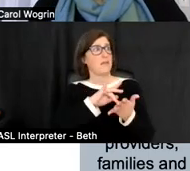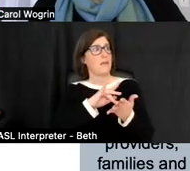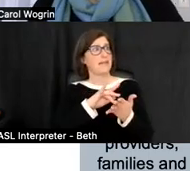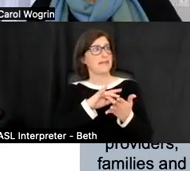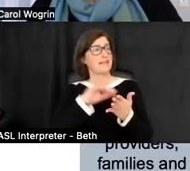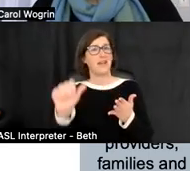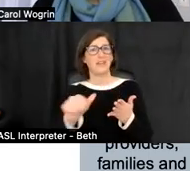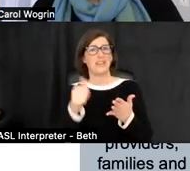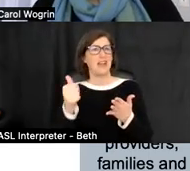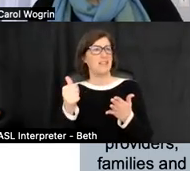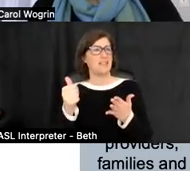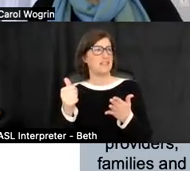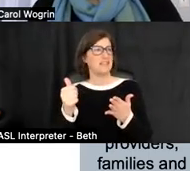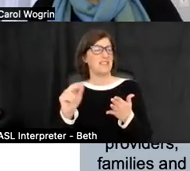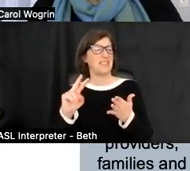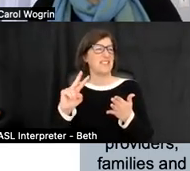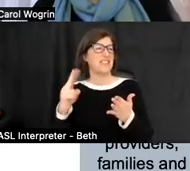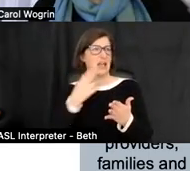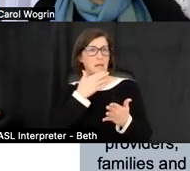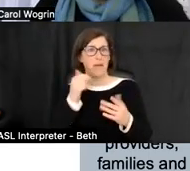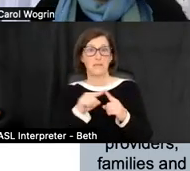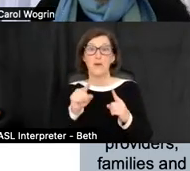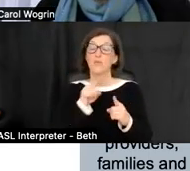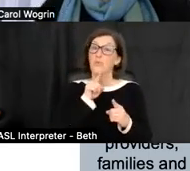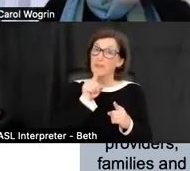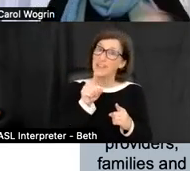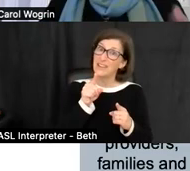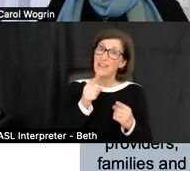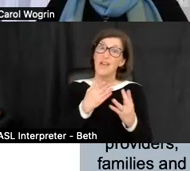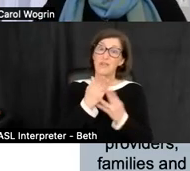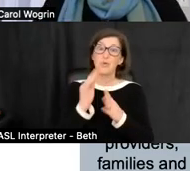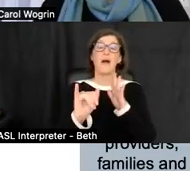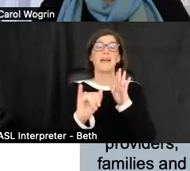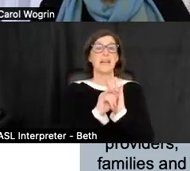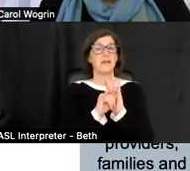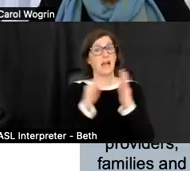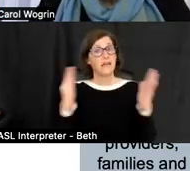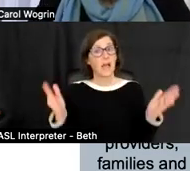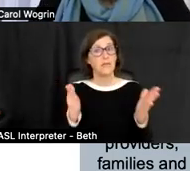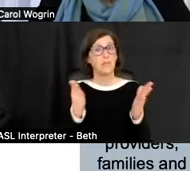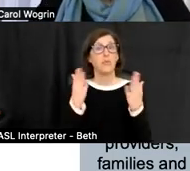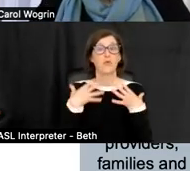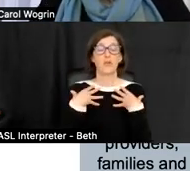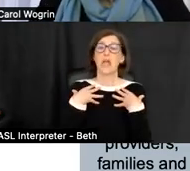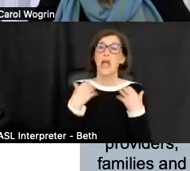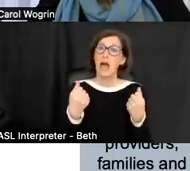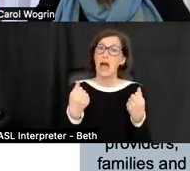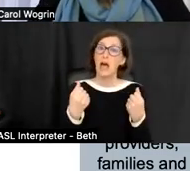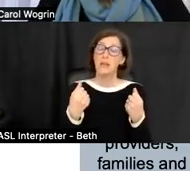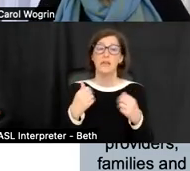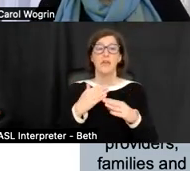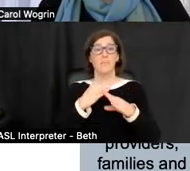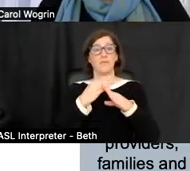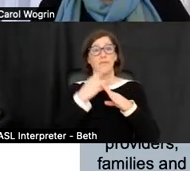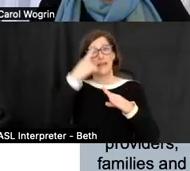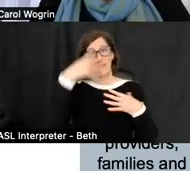is second best. But we really, through identifying, promoting well-being, through preventing mental